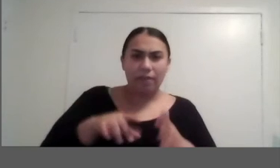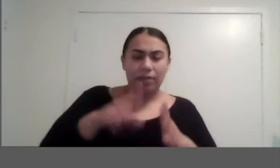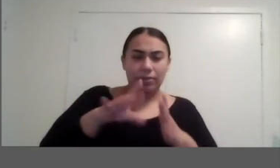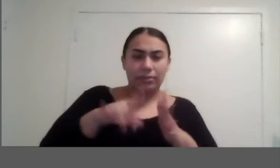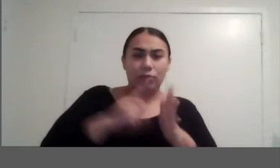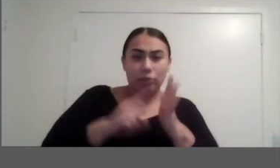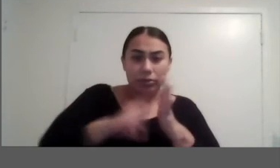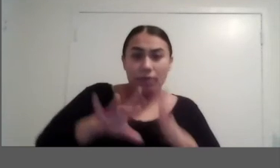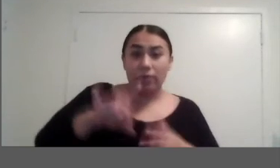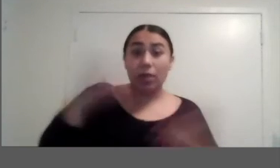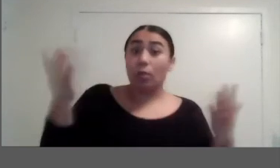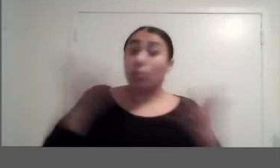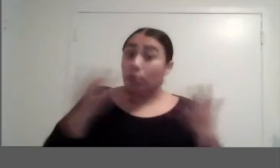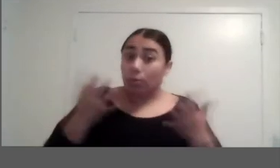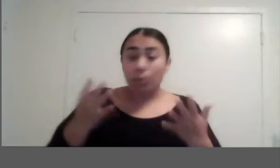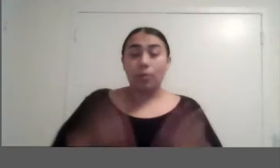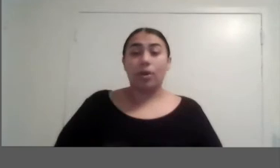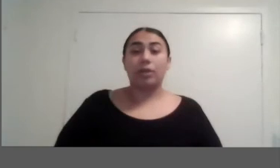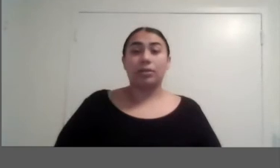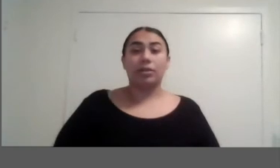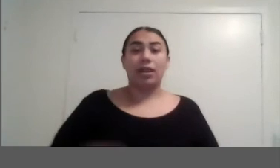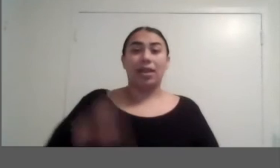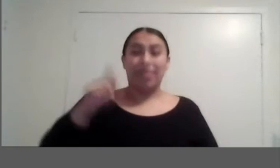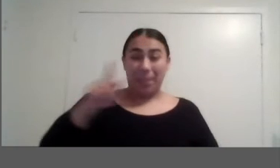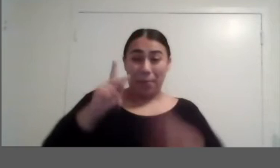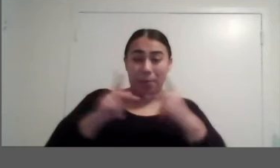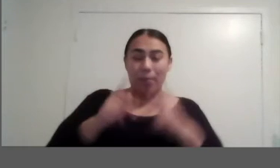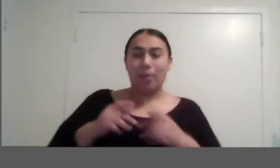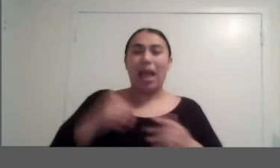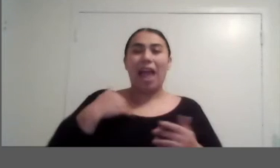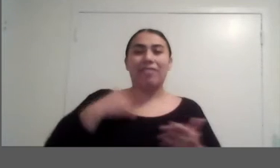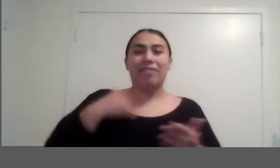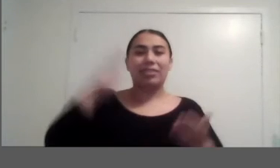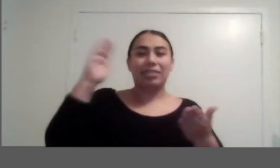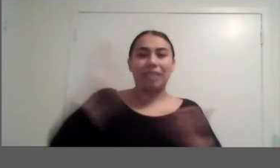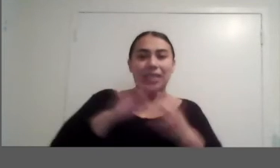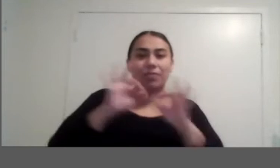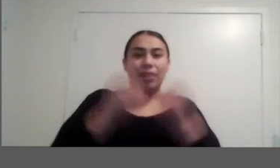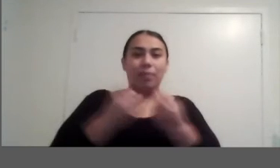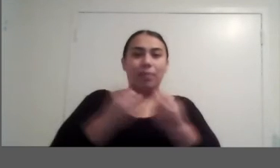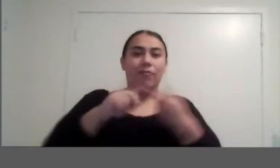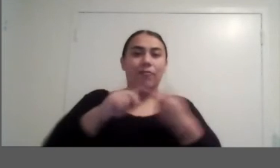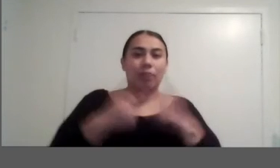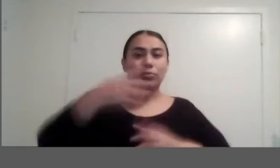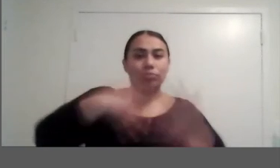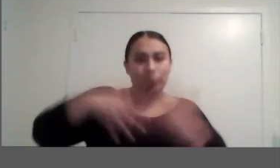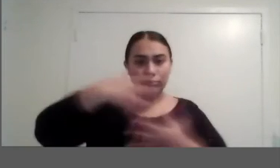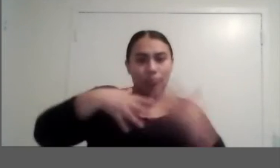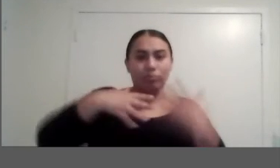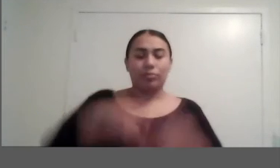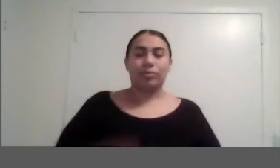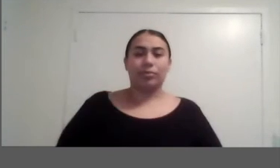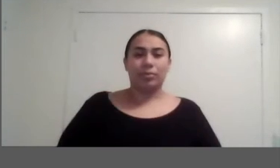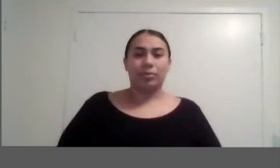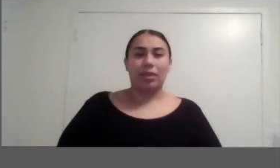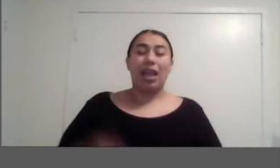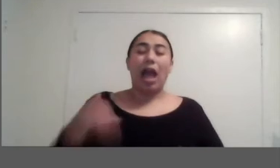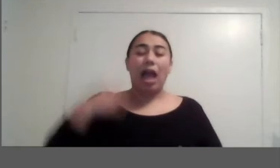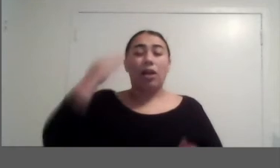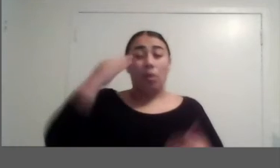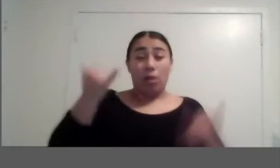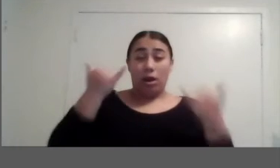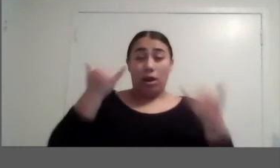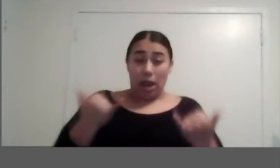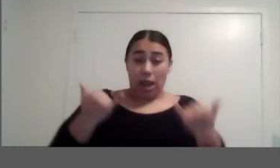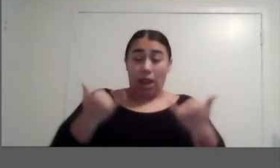someone younger than them, have one thing in common, and that is close friends. We recognize that many patients